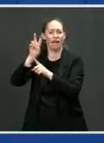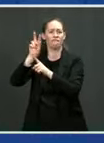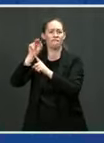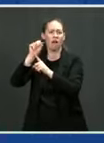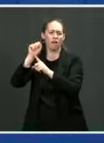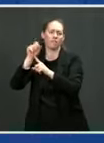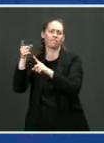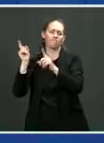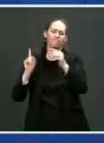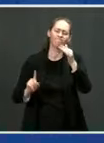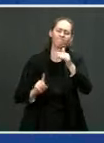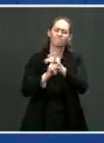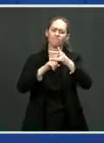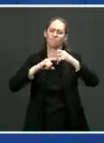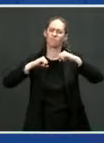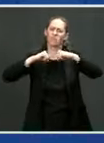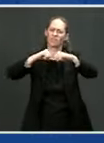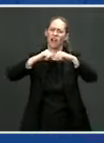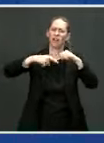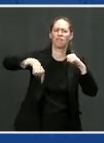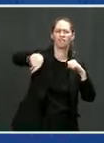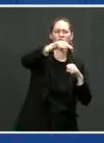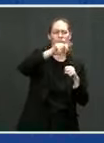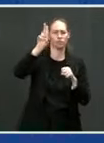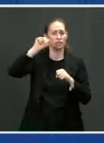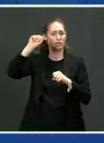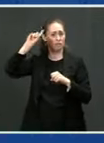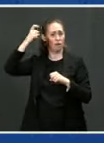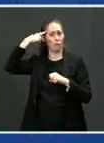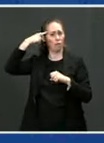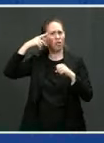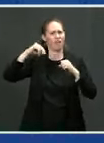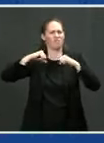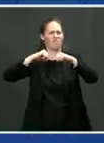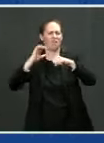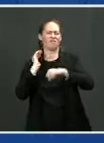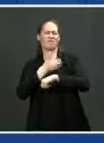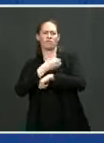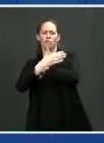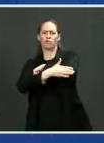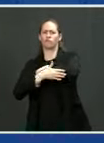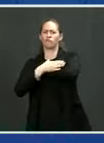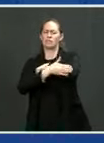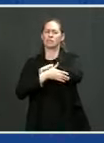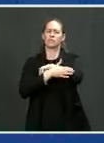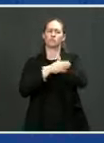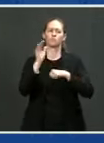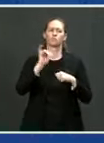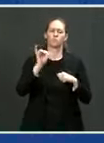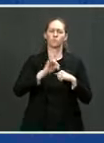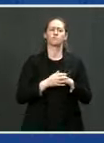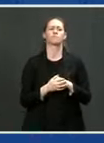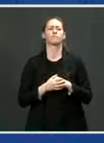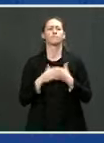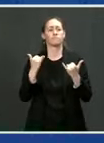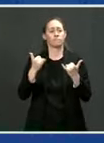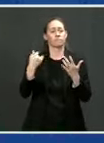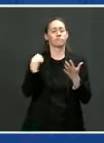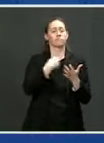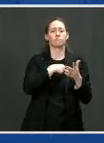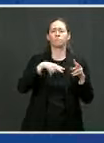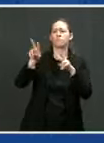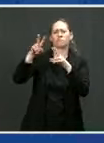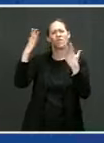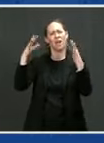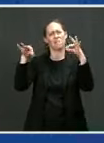protect the Capitol and our country. He became a martyr for our democracy.